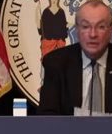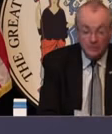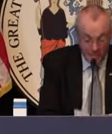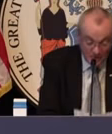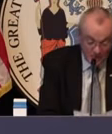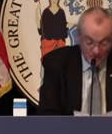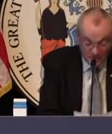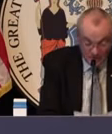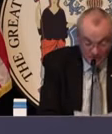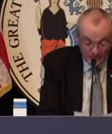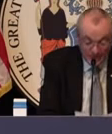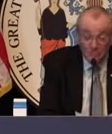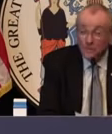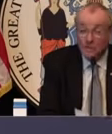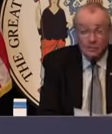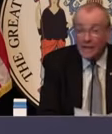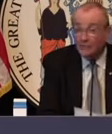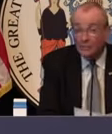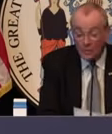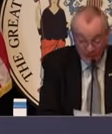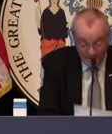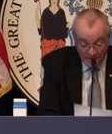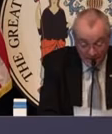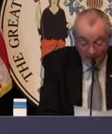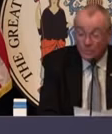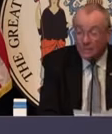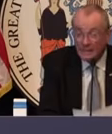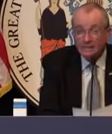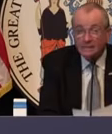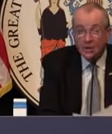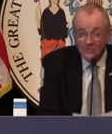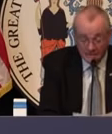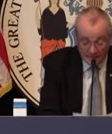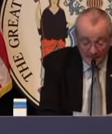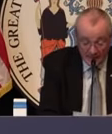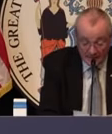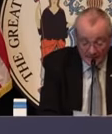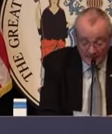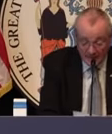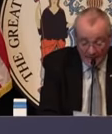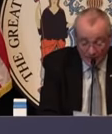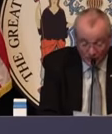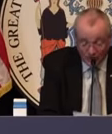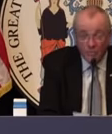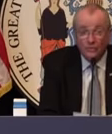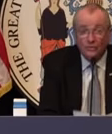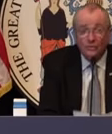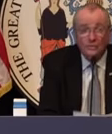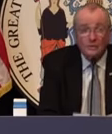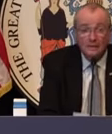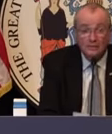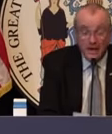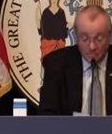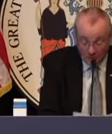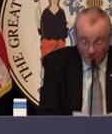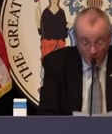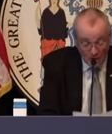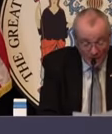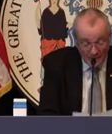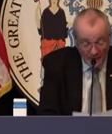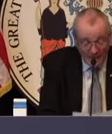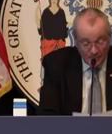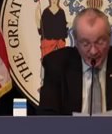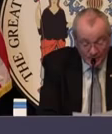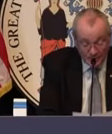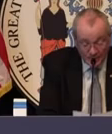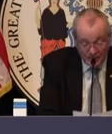Ambrose in Pennsville. Bill passed away unrelated to COVID-19 last December, so 5 months